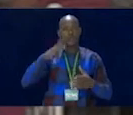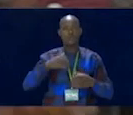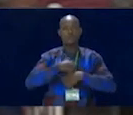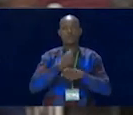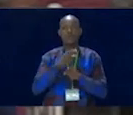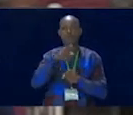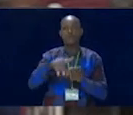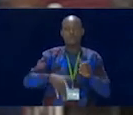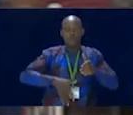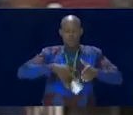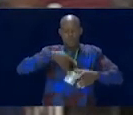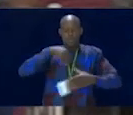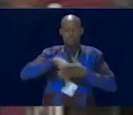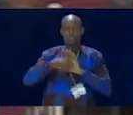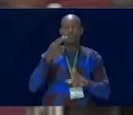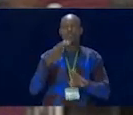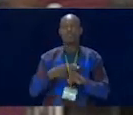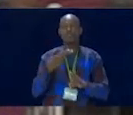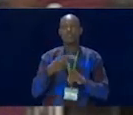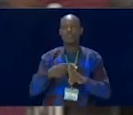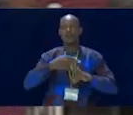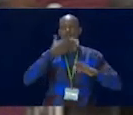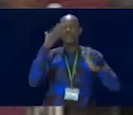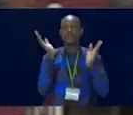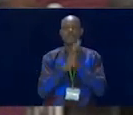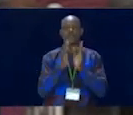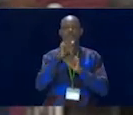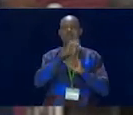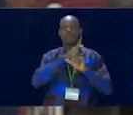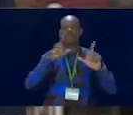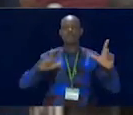name. Praise the Lord.